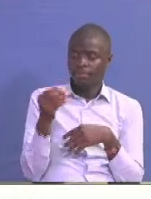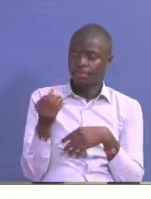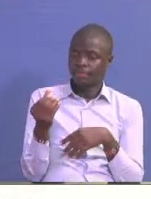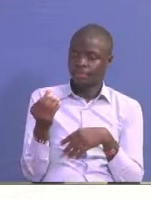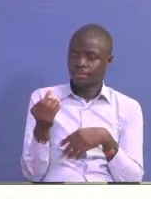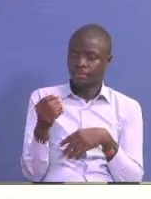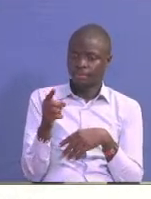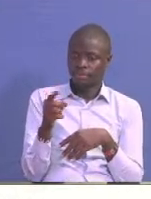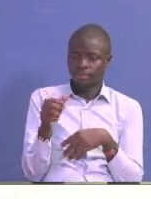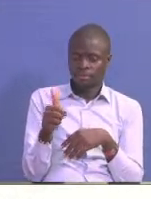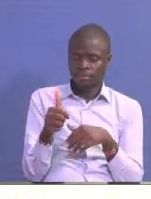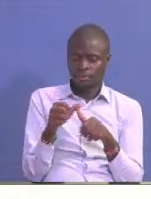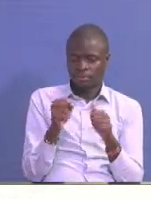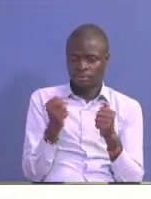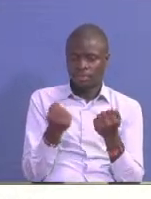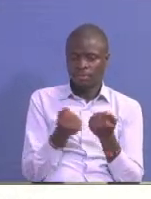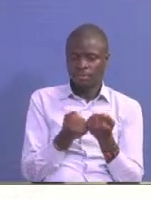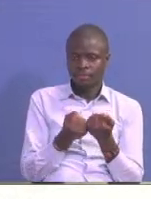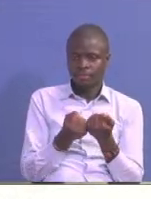sectors,